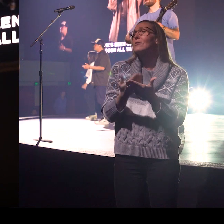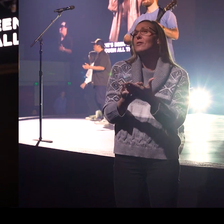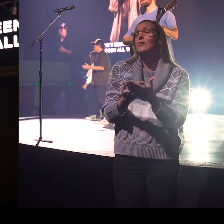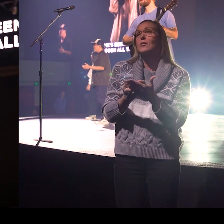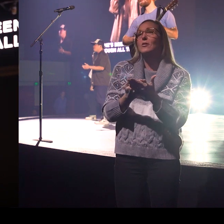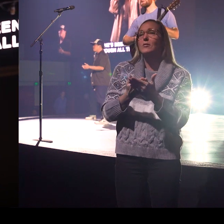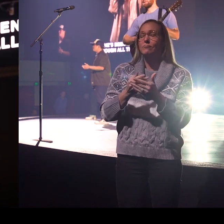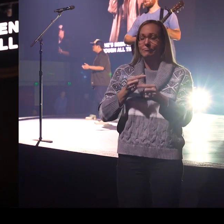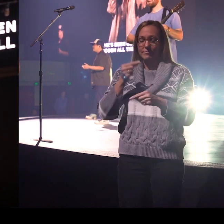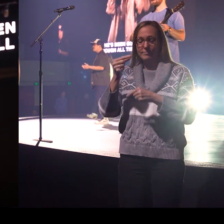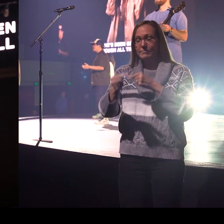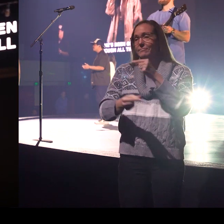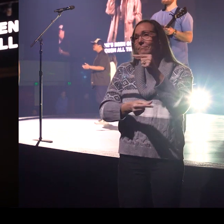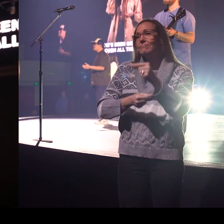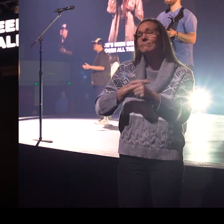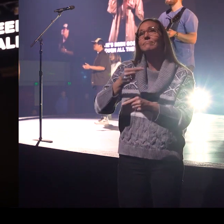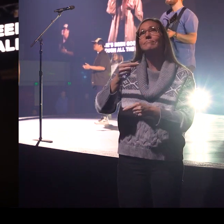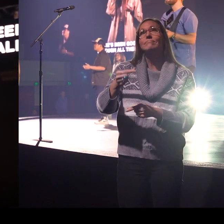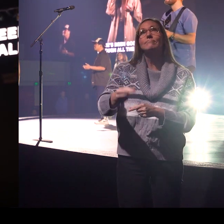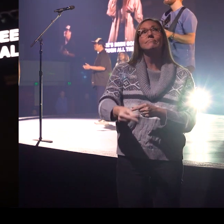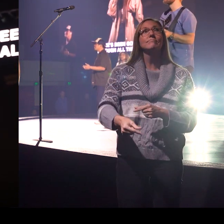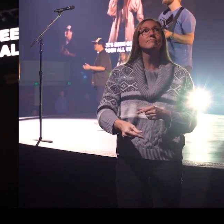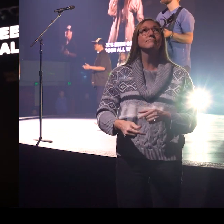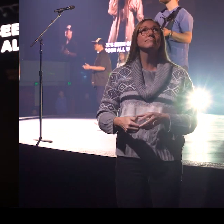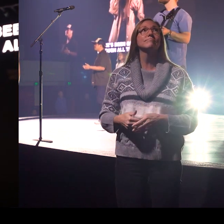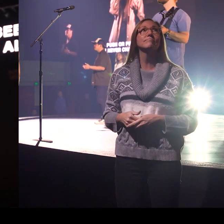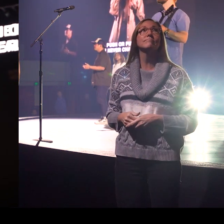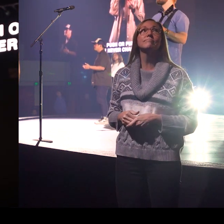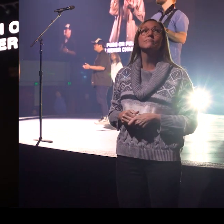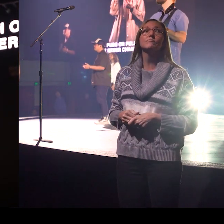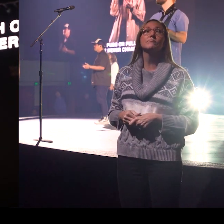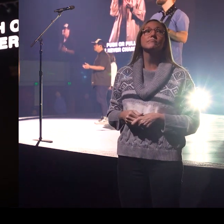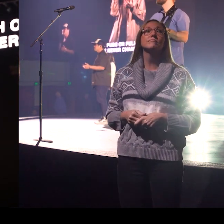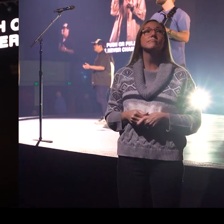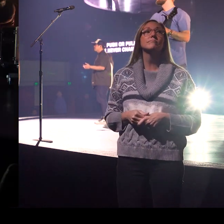good through all the ages.